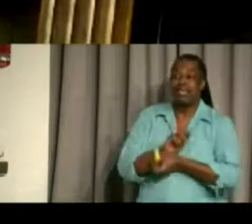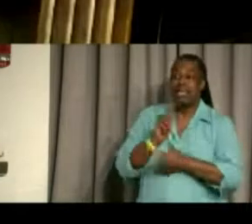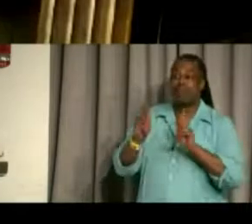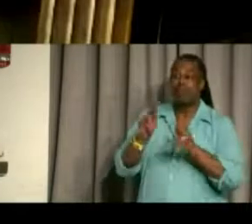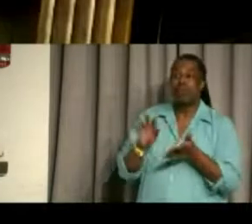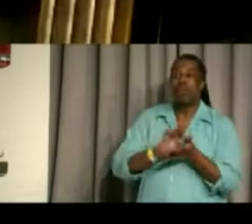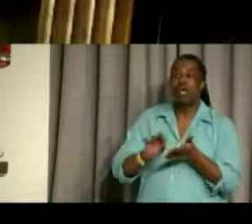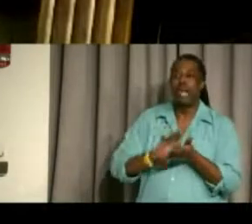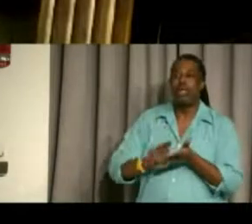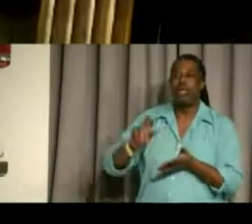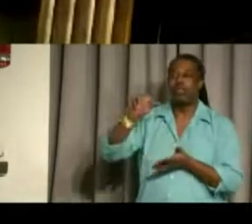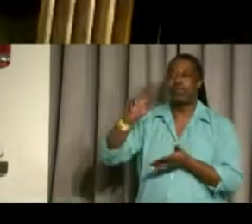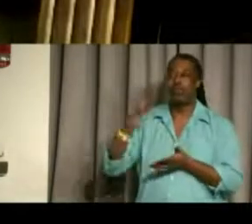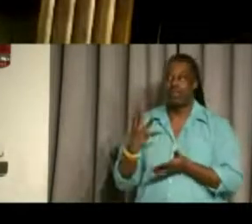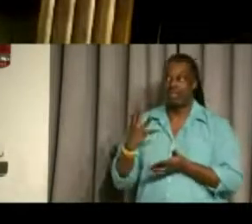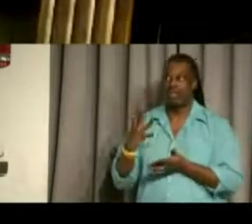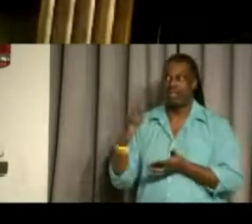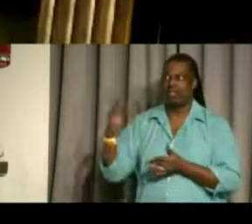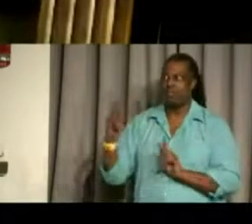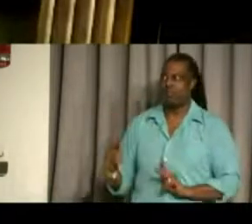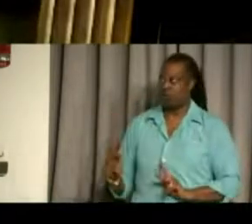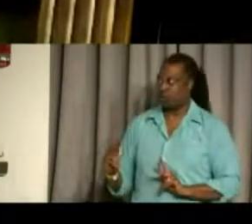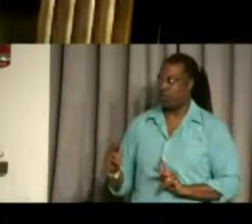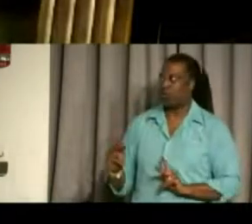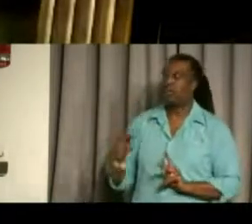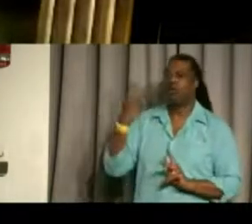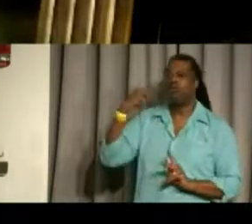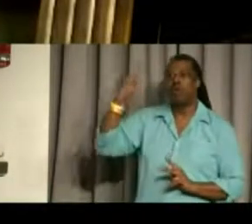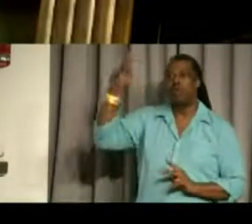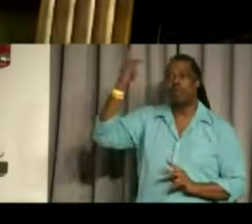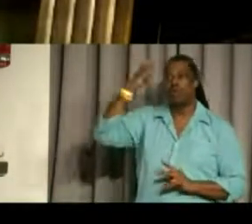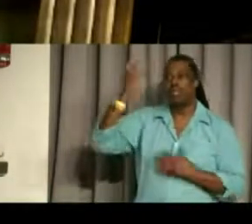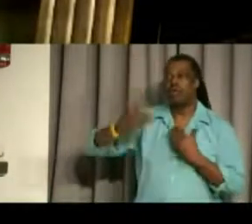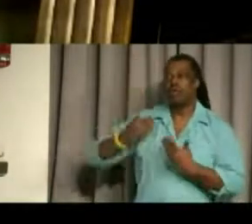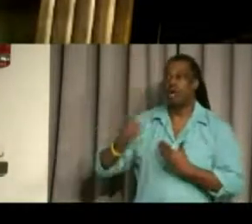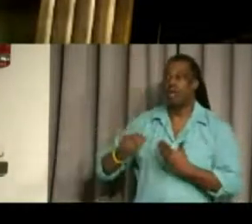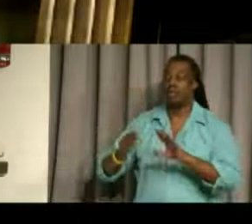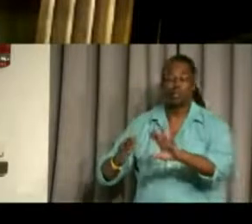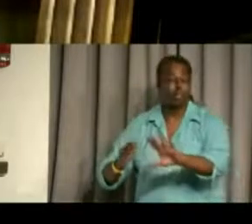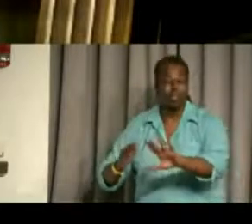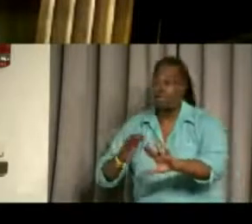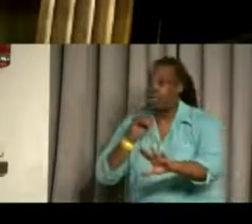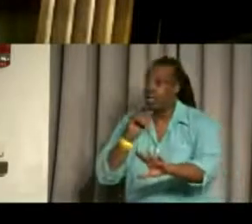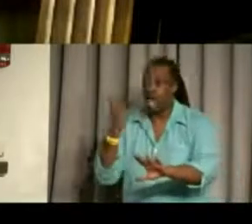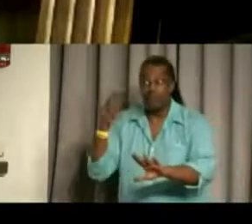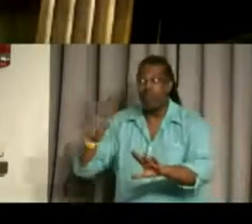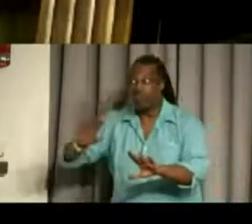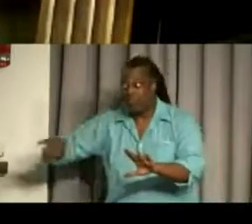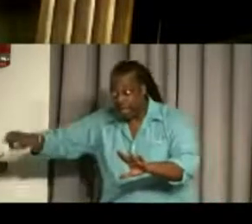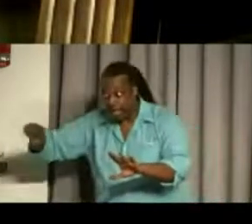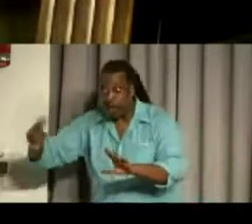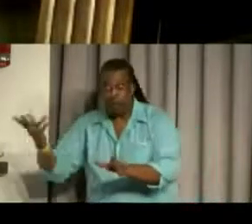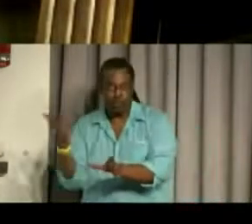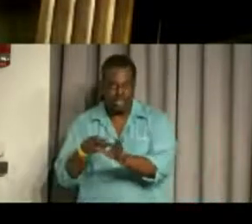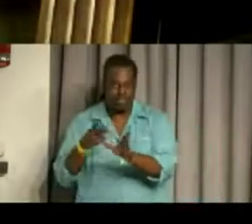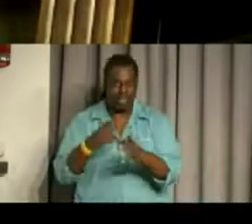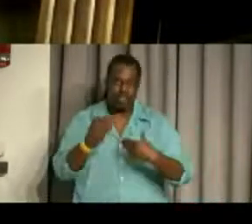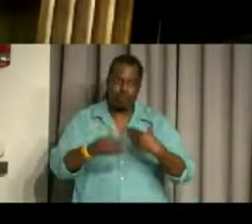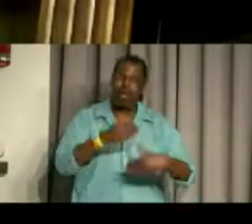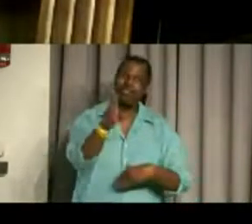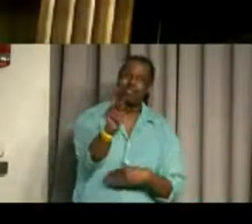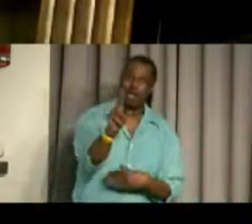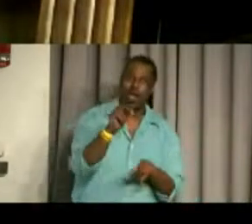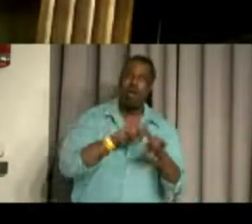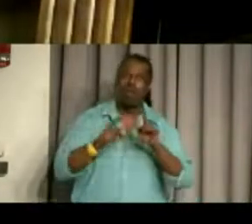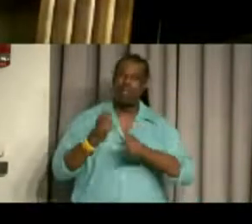as 3/5 of a person for political processes, not for purposes of their participation in the process, but to ensure